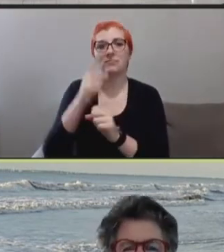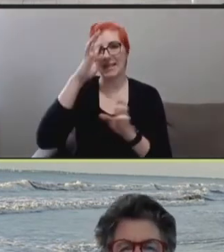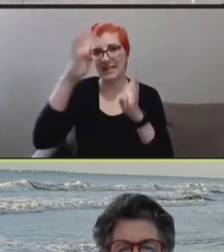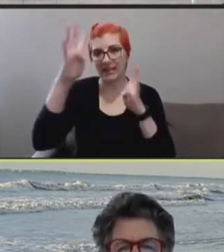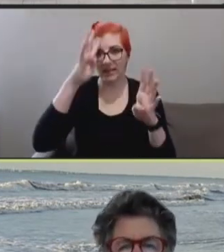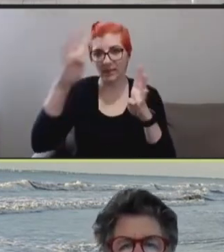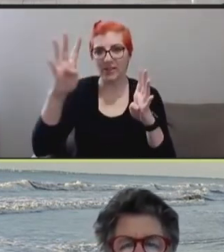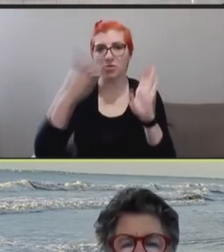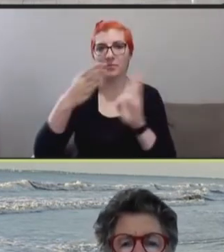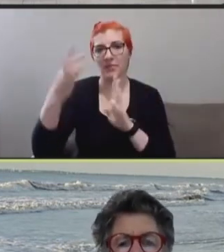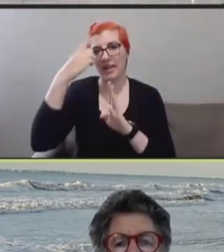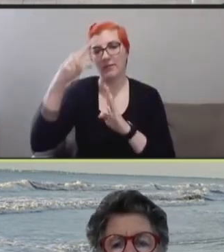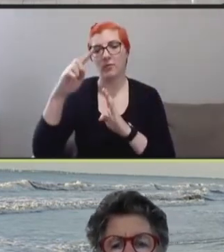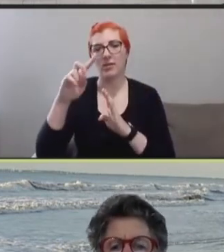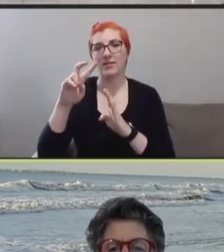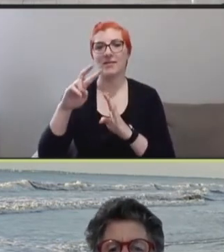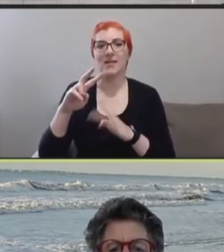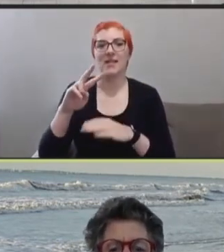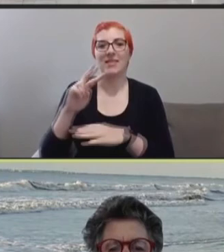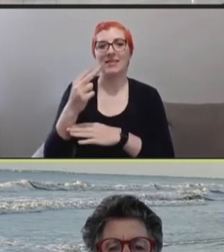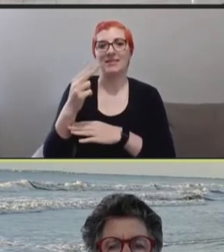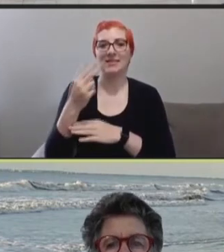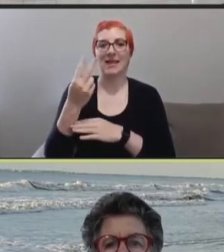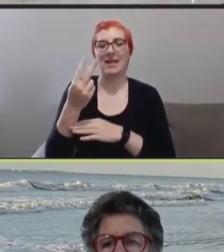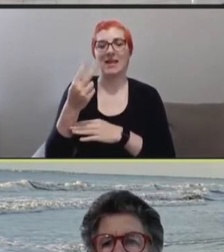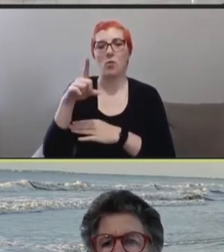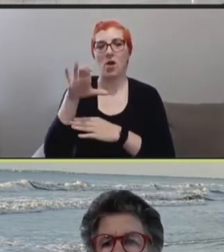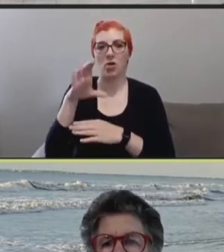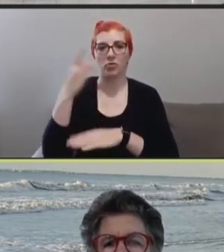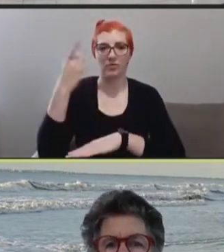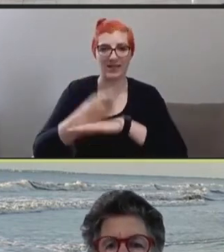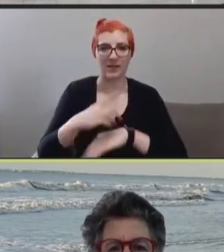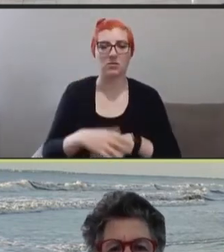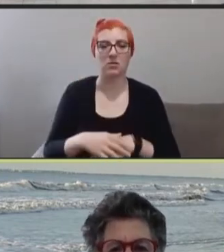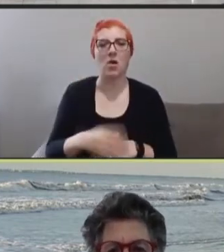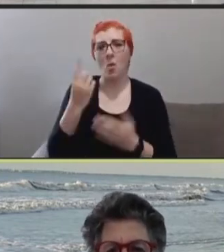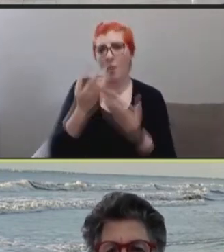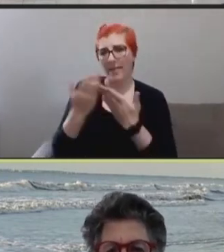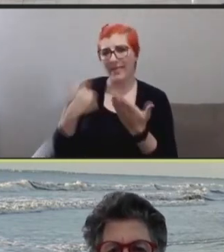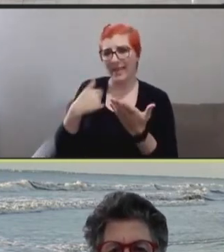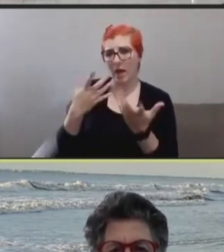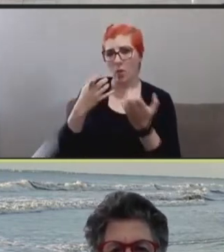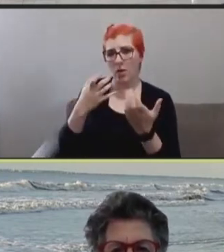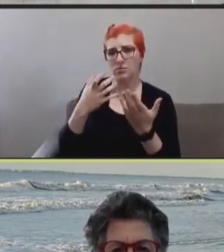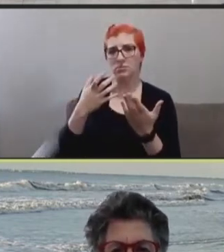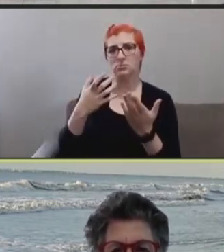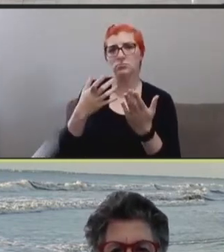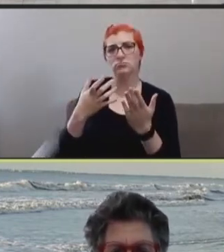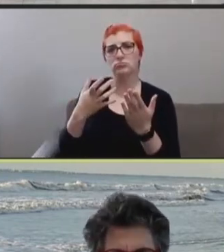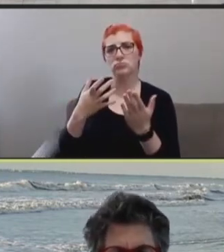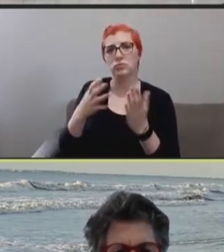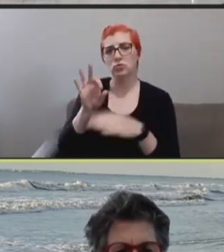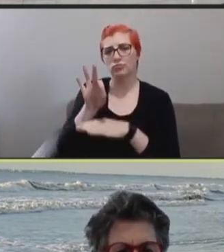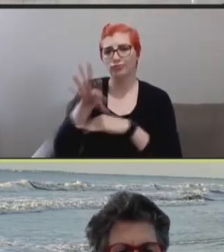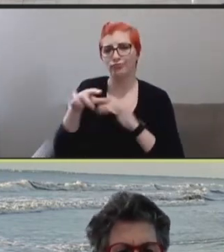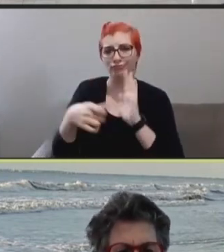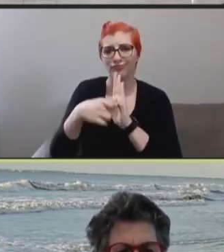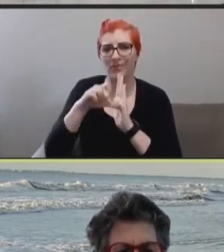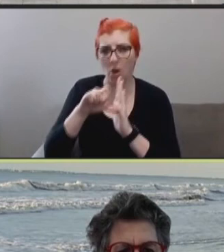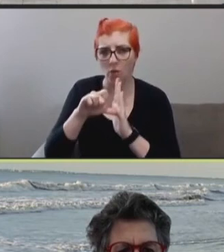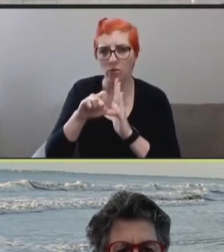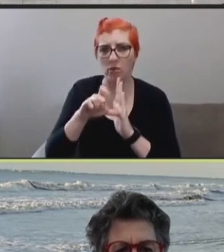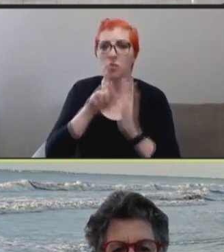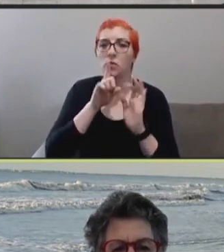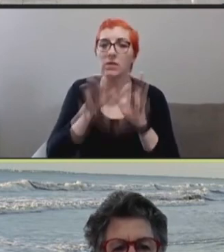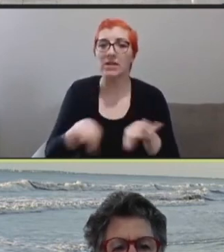100 days. Next slide. I think this is it. One thing I do want to note, and I think it's really, really important